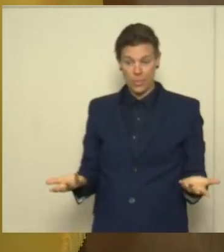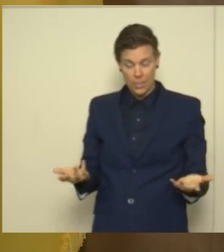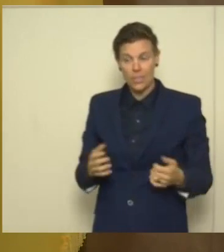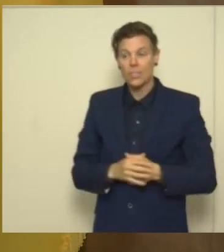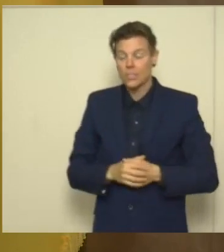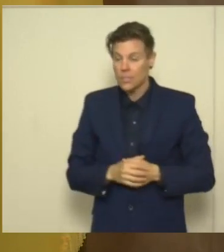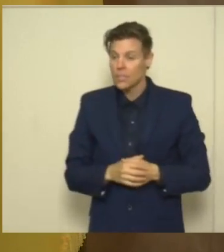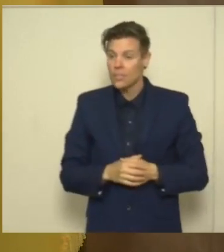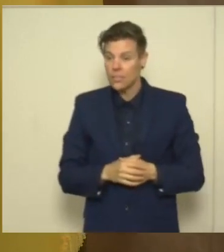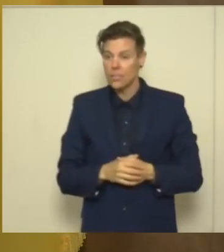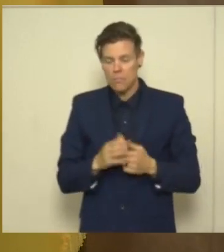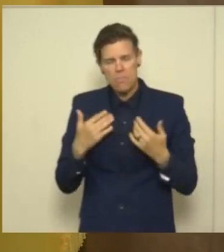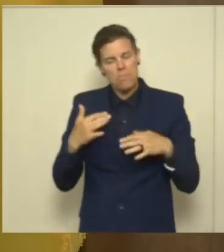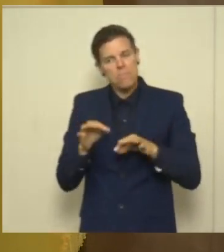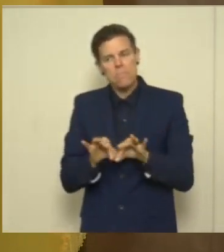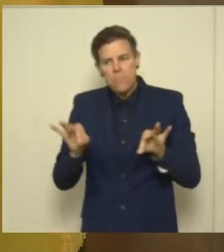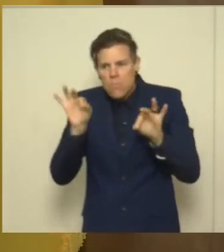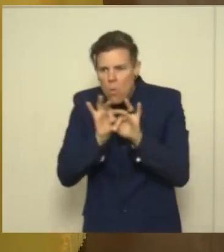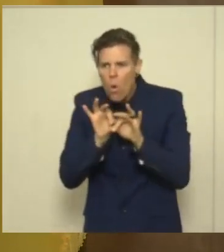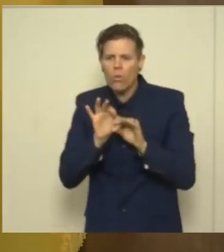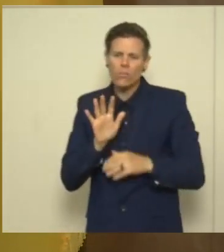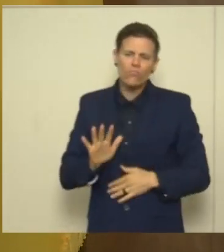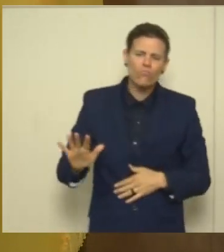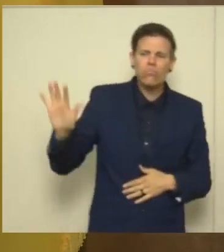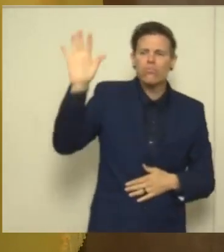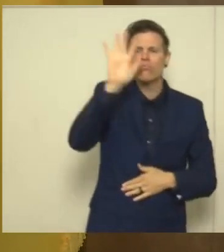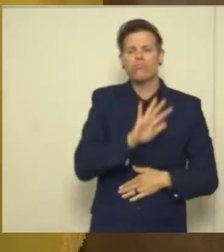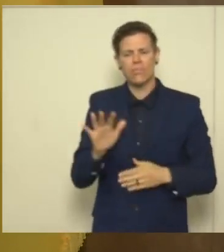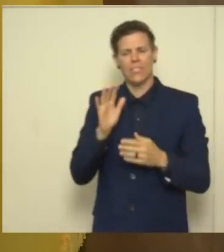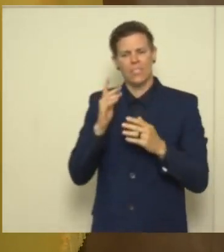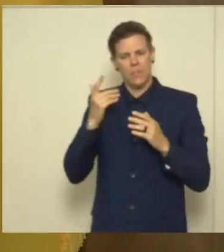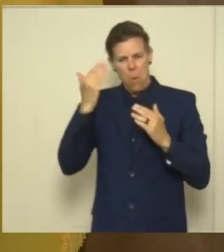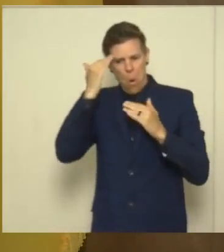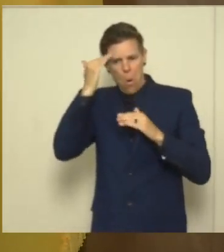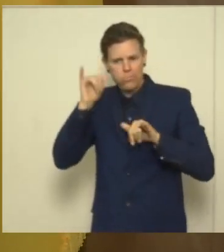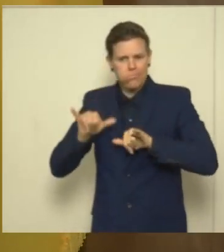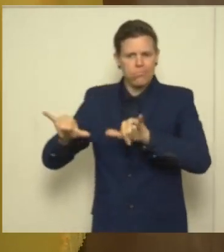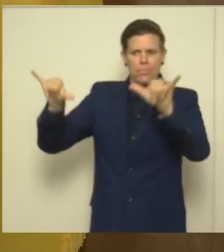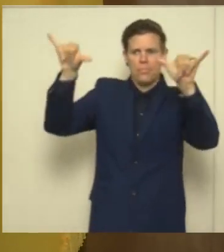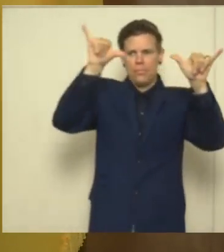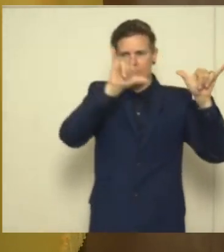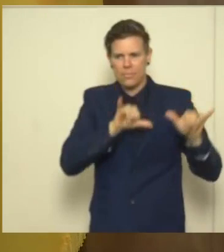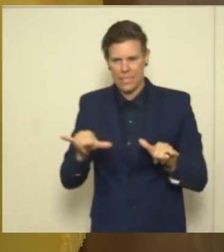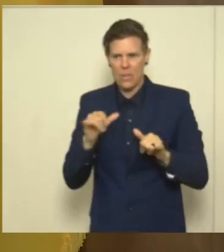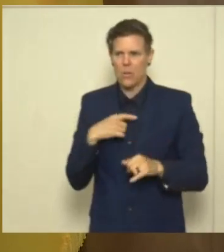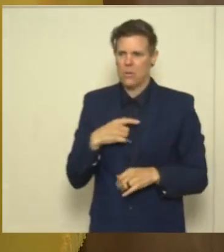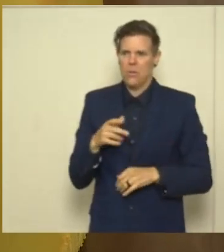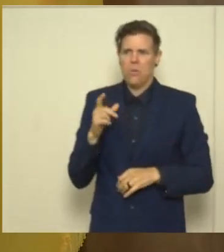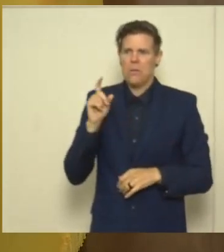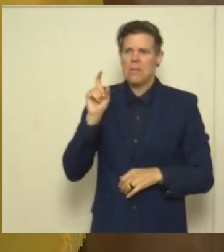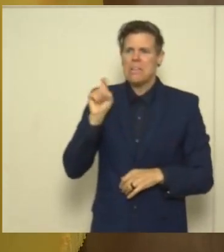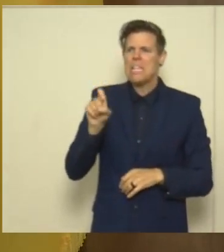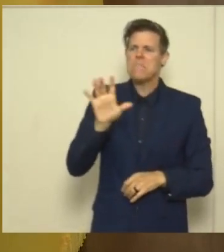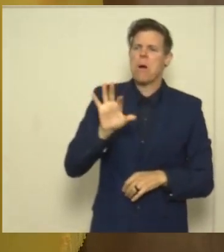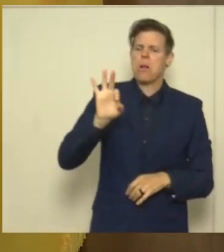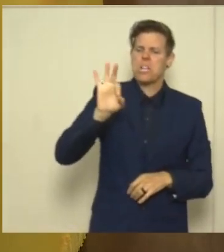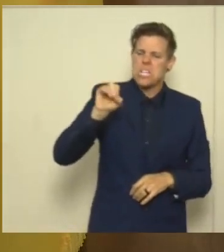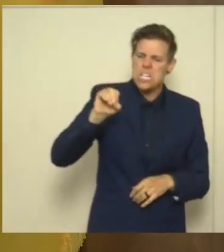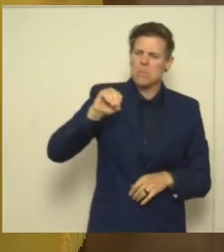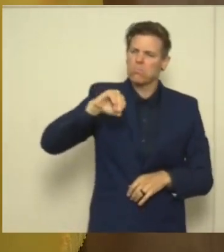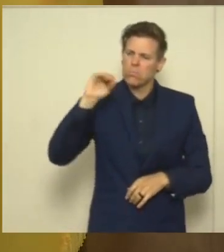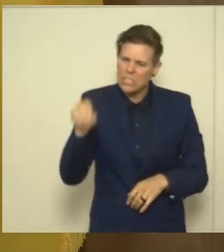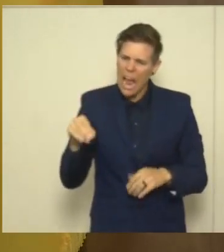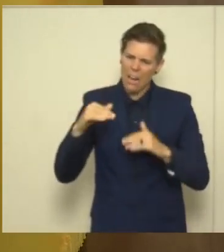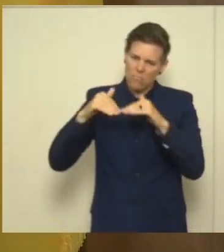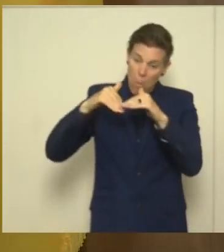If we don't have 80 plus, really, we need 90% plus mask wearing. And if